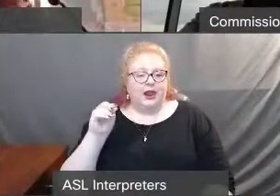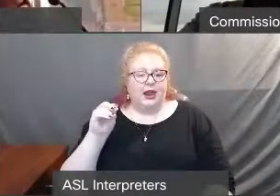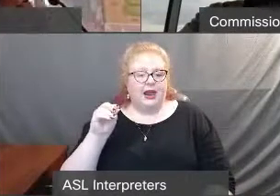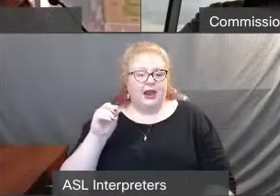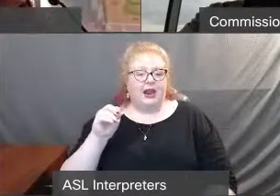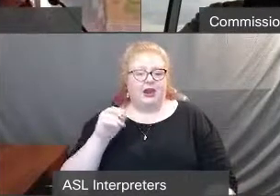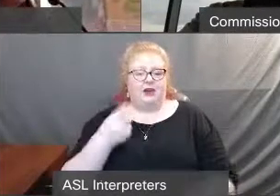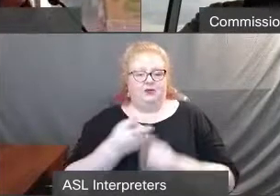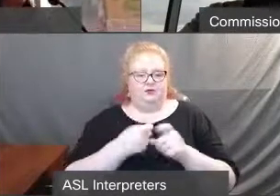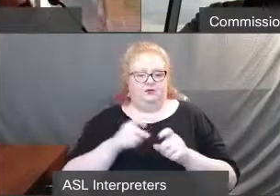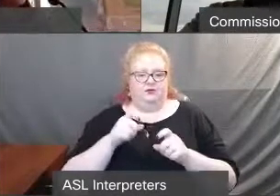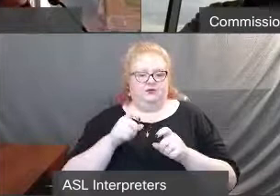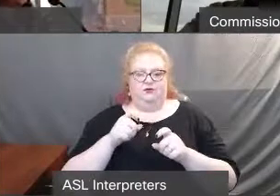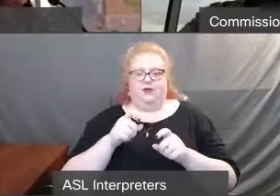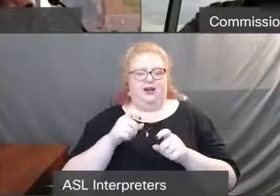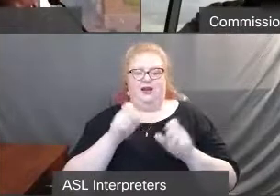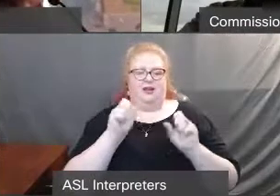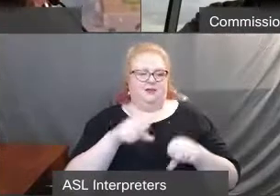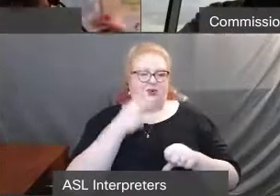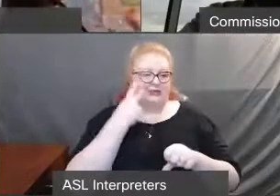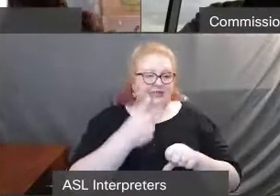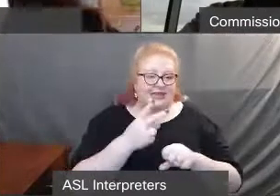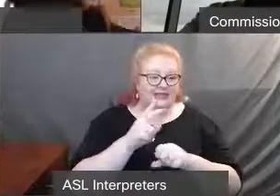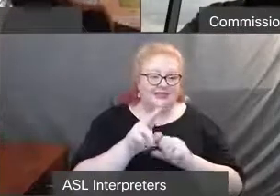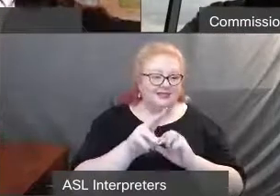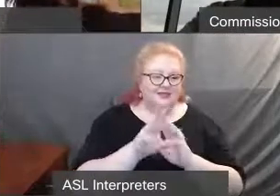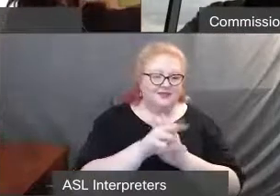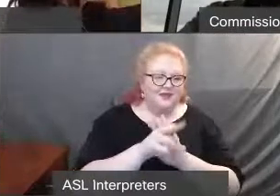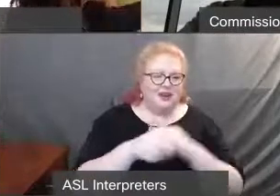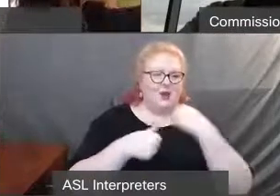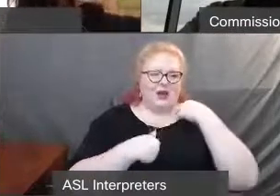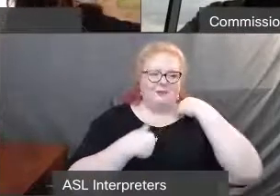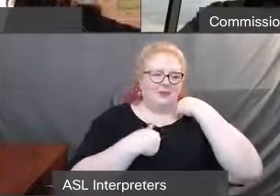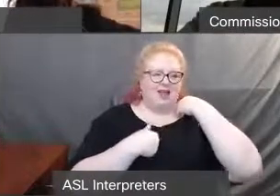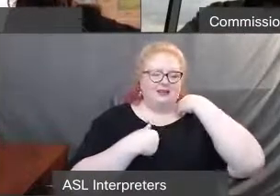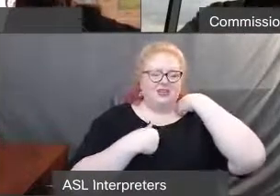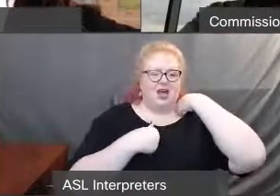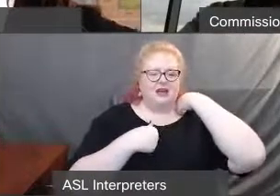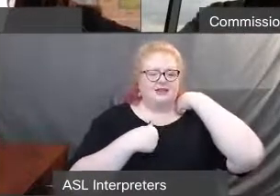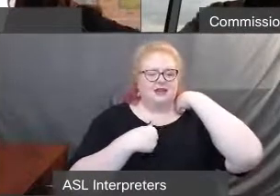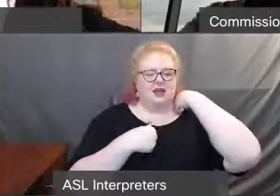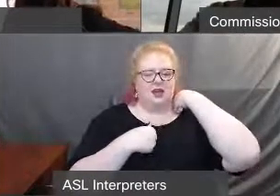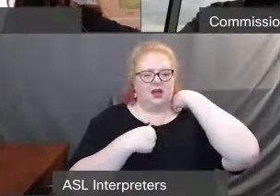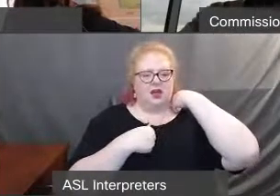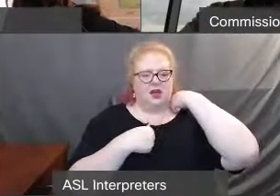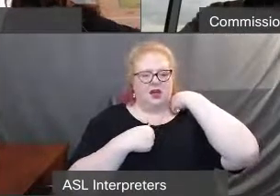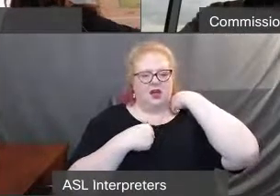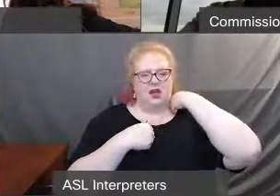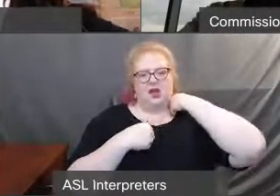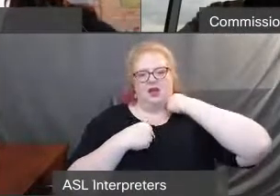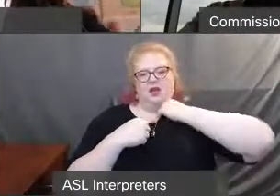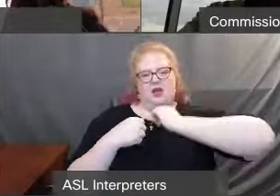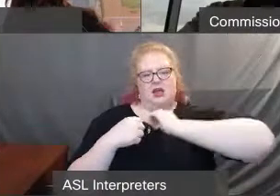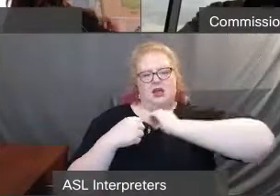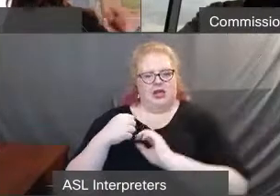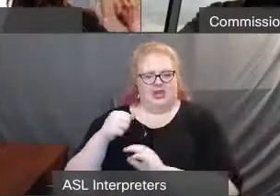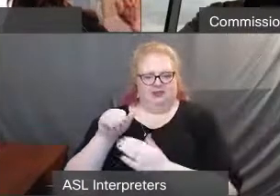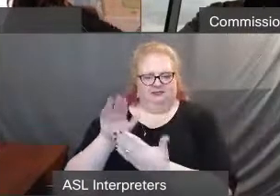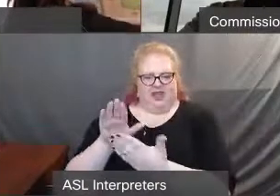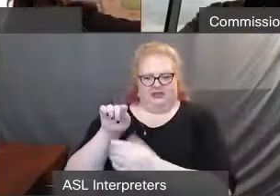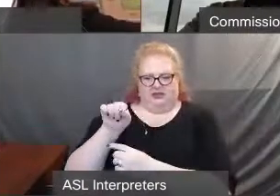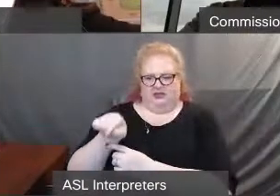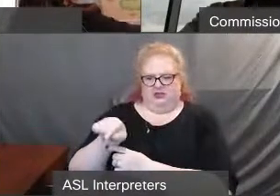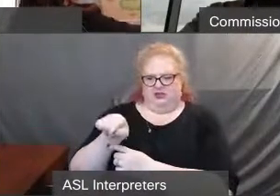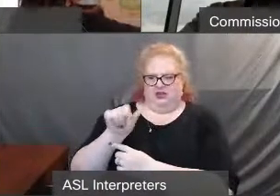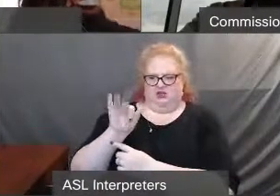if you were able to see the video, and I apologize that you weren't able to see it, space is extremely large over here. I